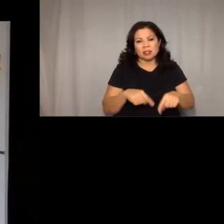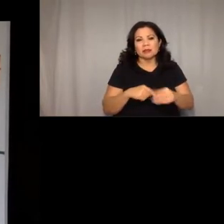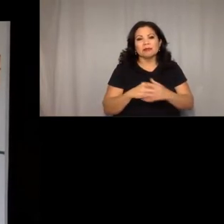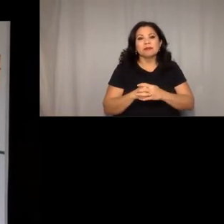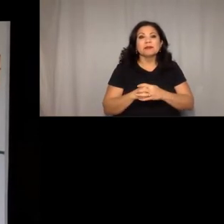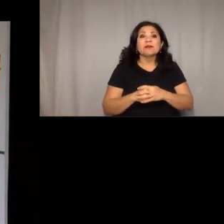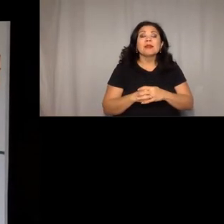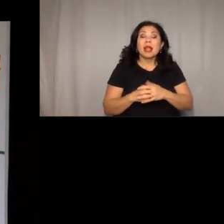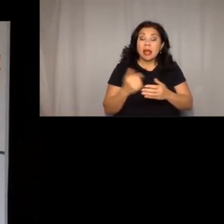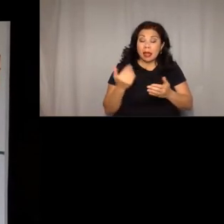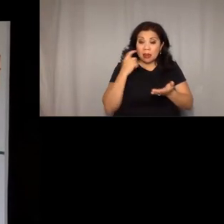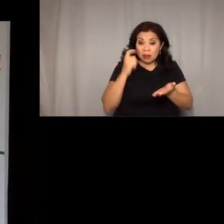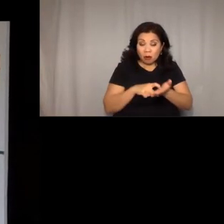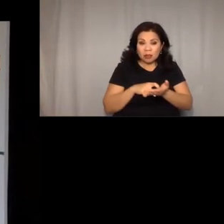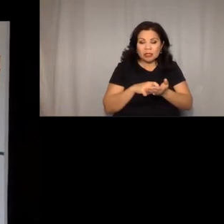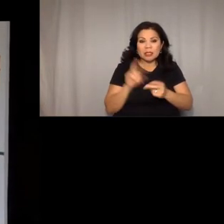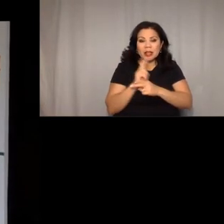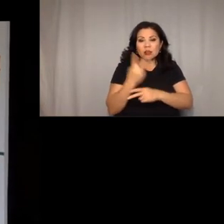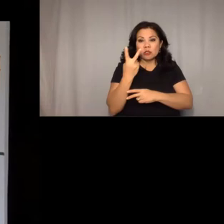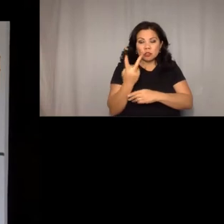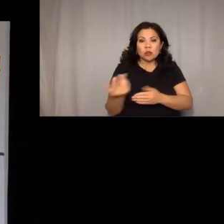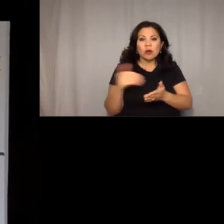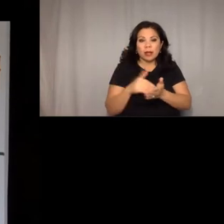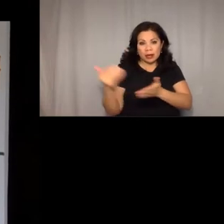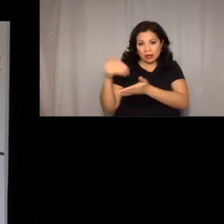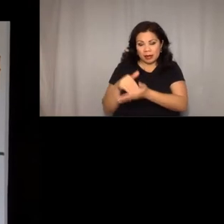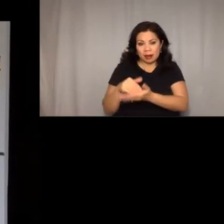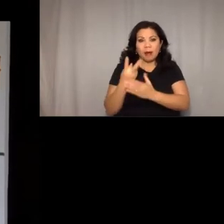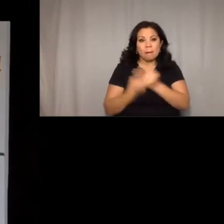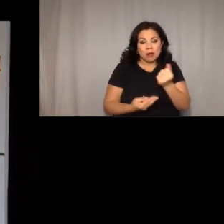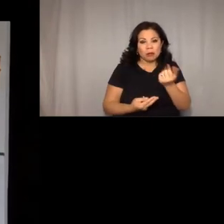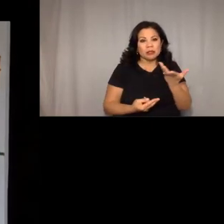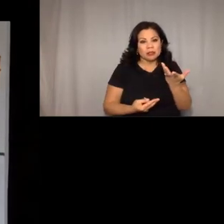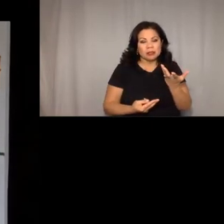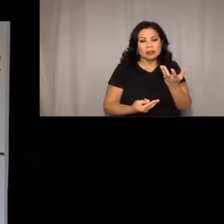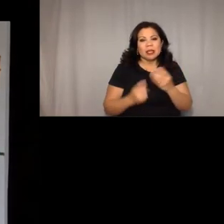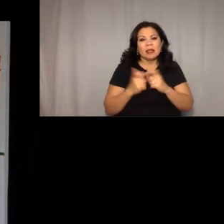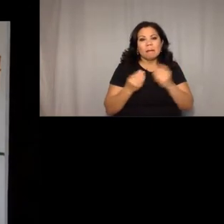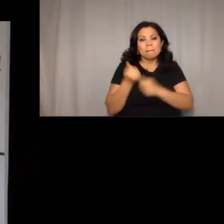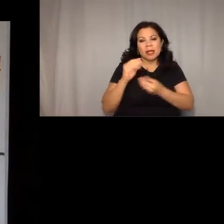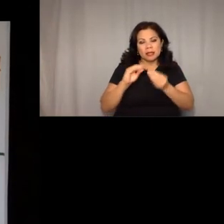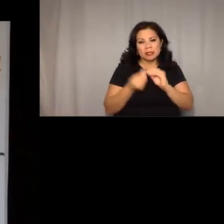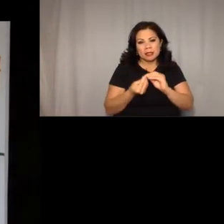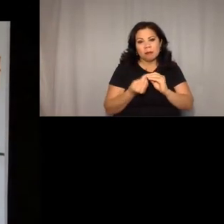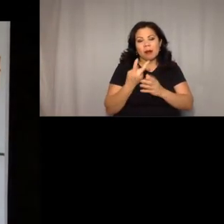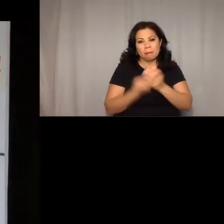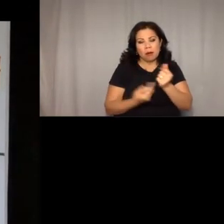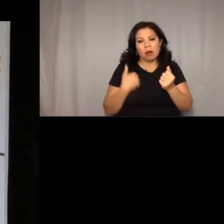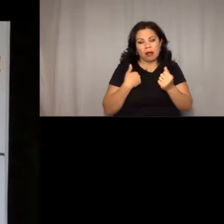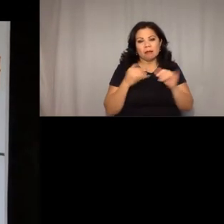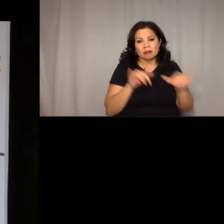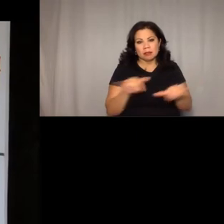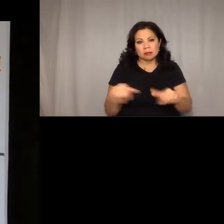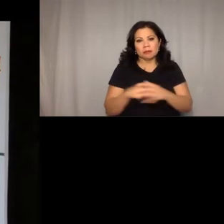look, I divided by 2, divided by 2, 2 times 2 is 4, which was the biggest one they had in common. Okay. And